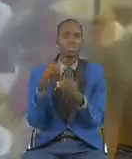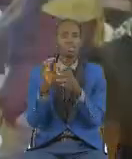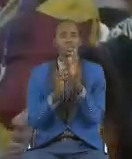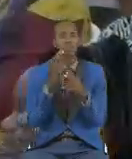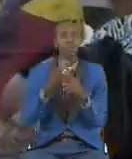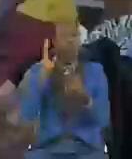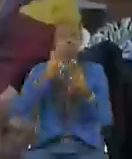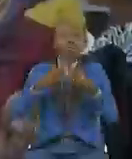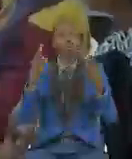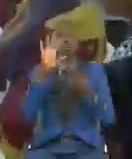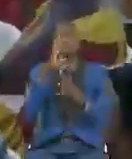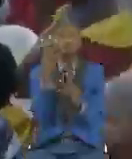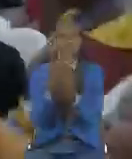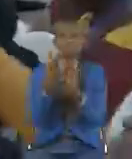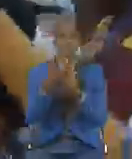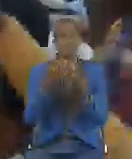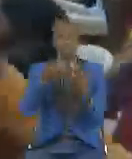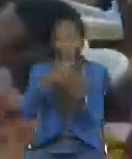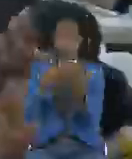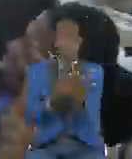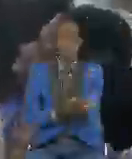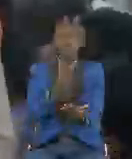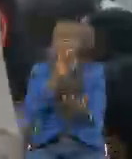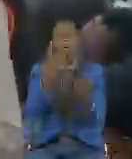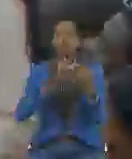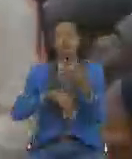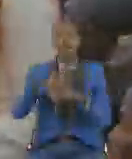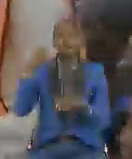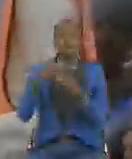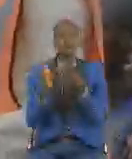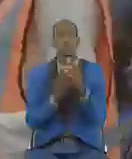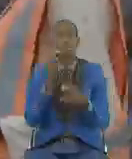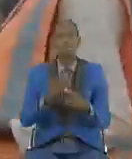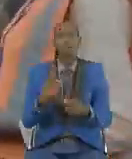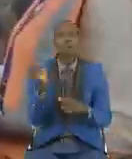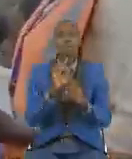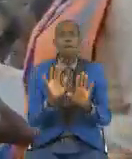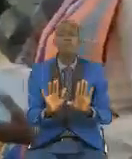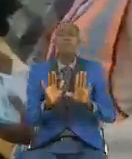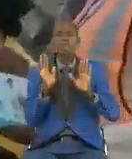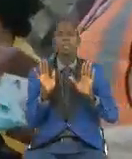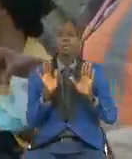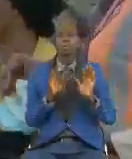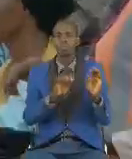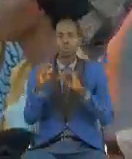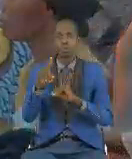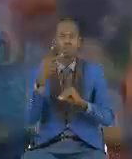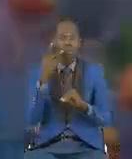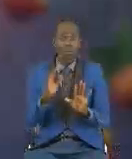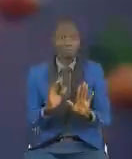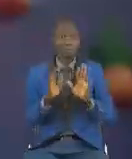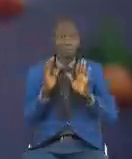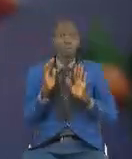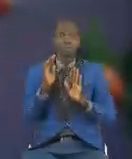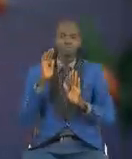This morning you are coming out. Where fear has put you. Fear imprisons us.